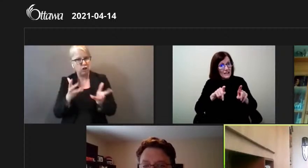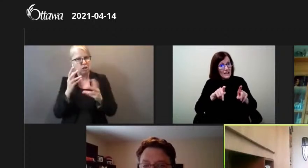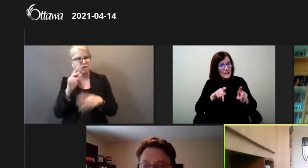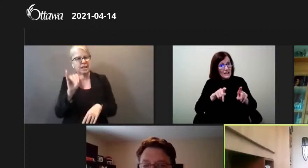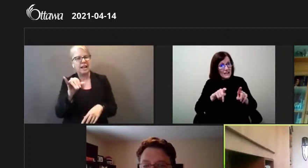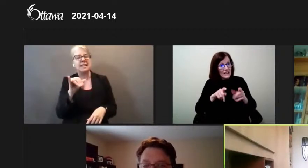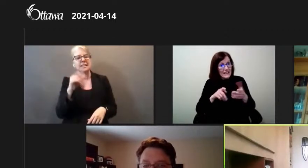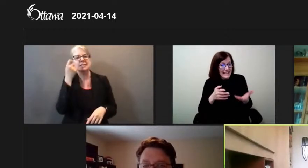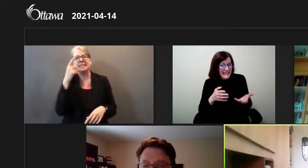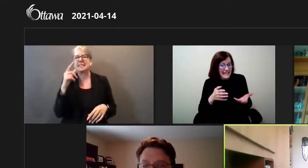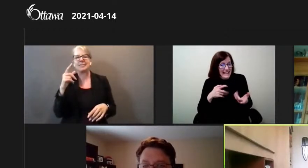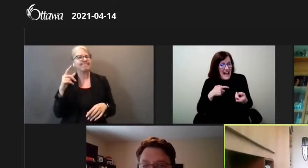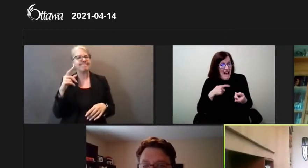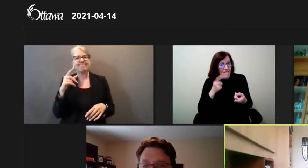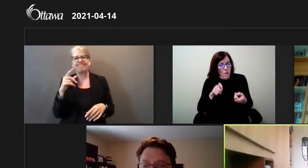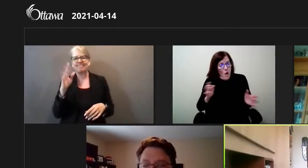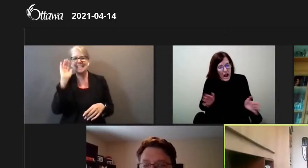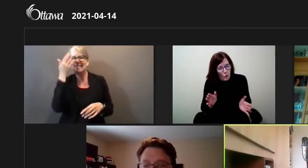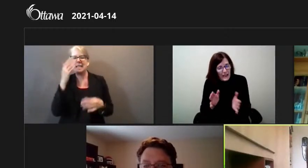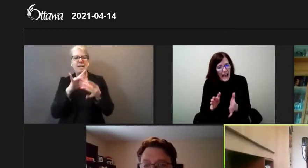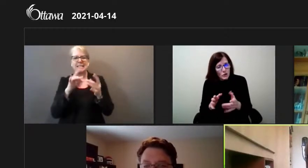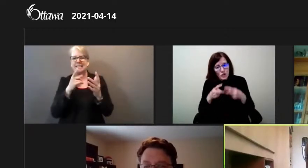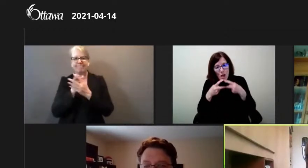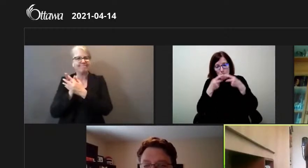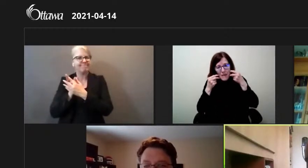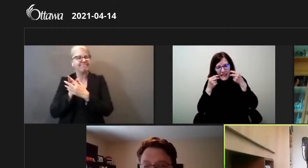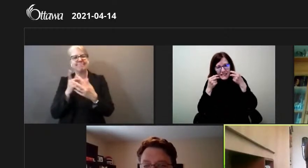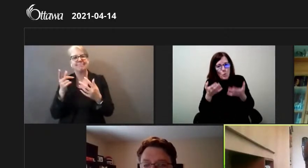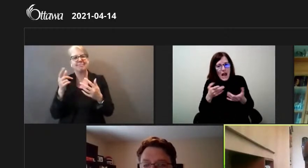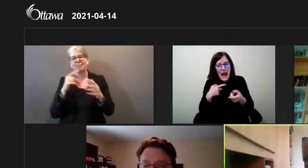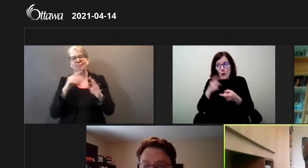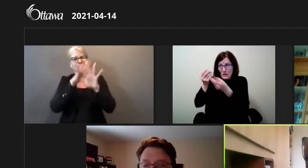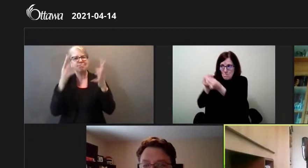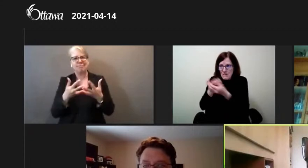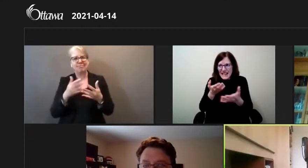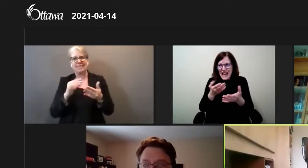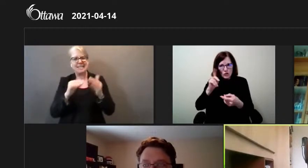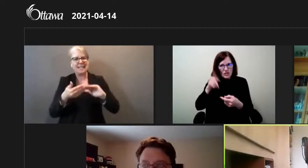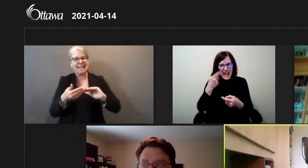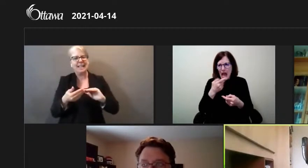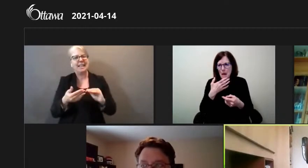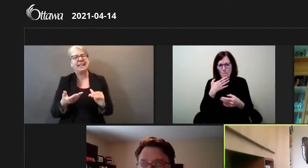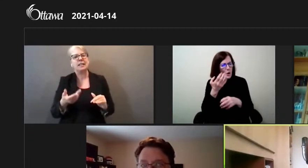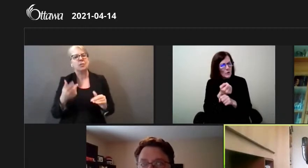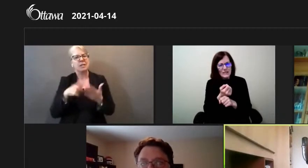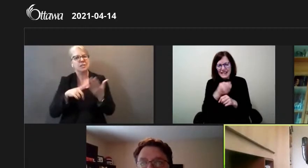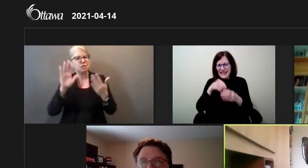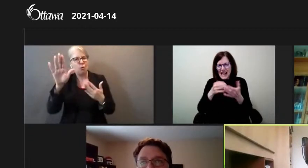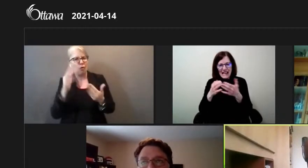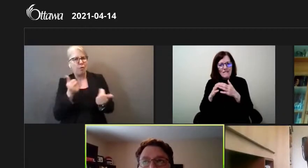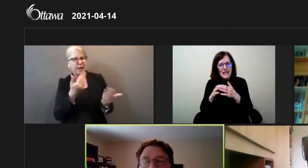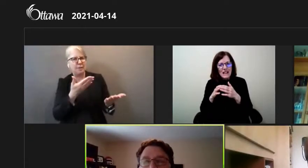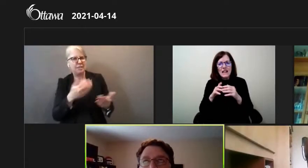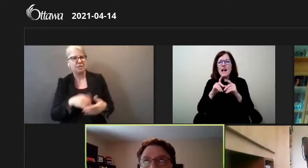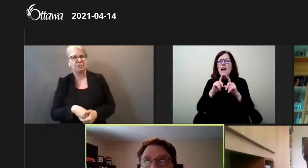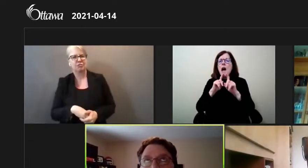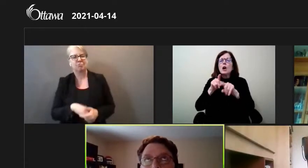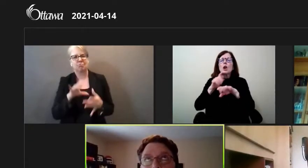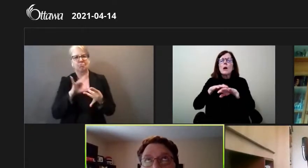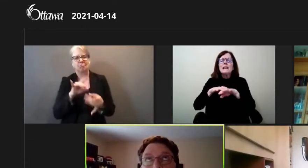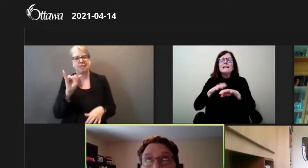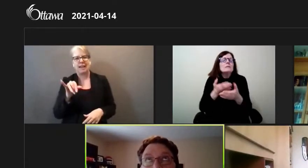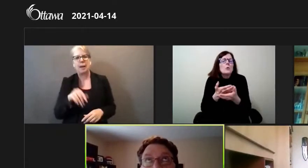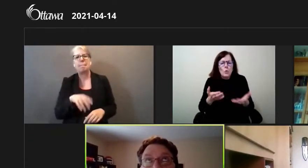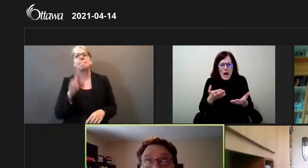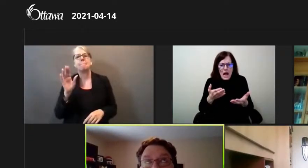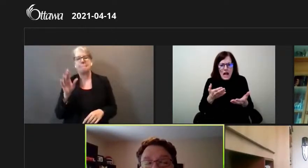the messaging is not working in the city umbrella, what's your recommendation for that? So let